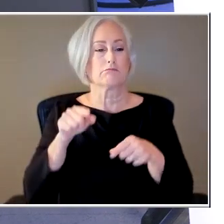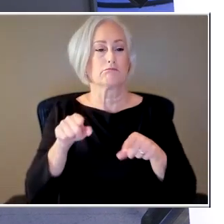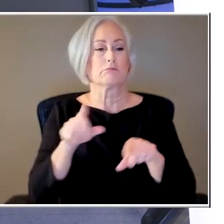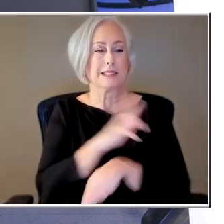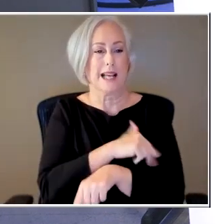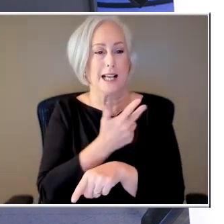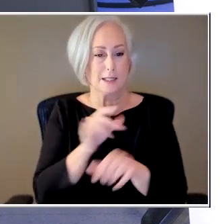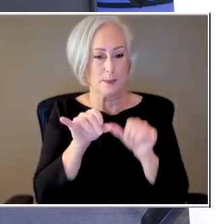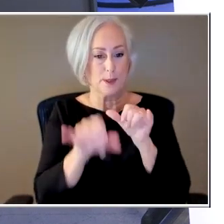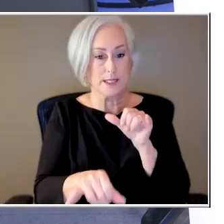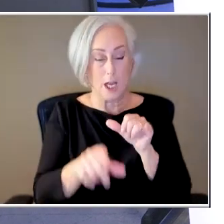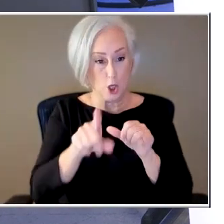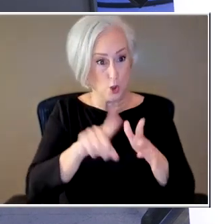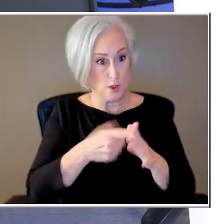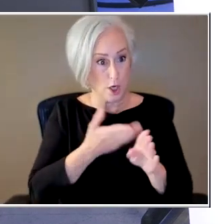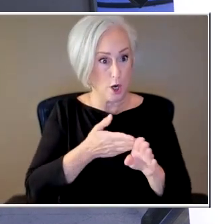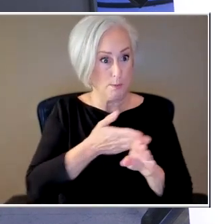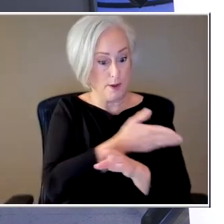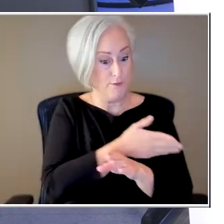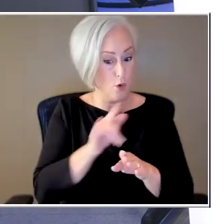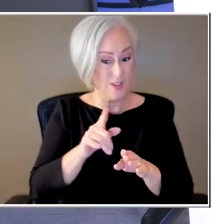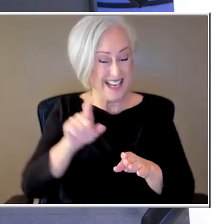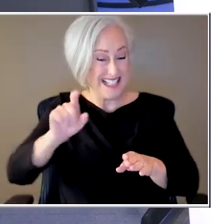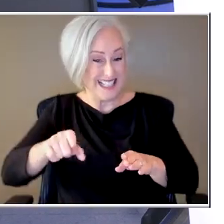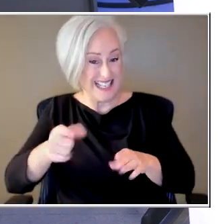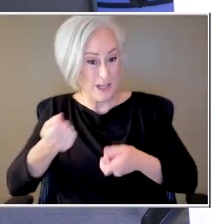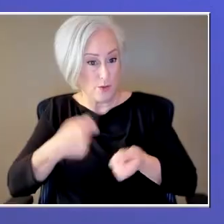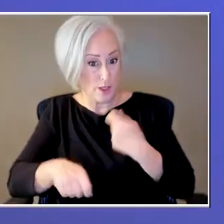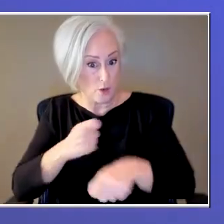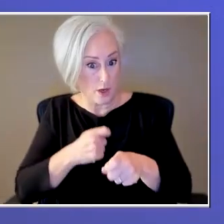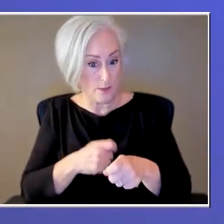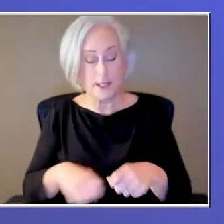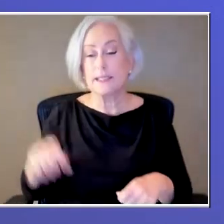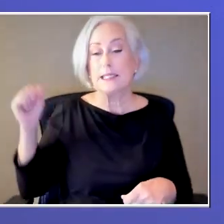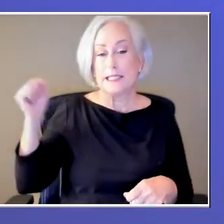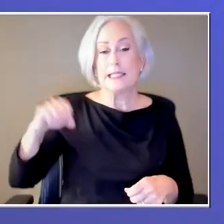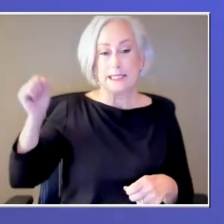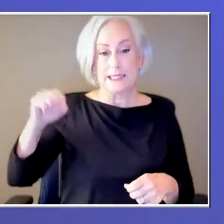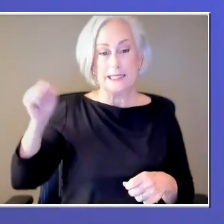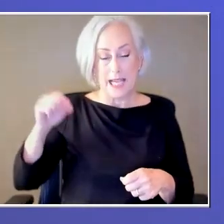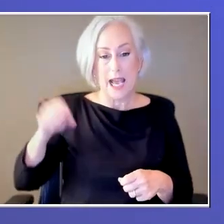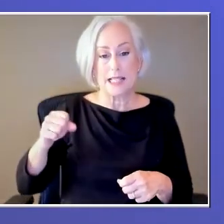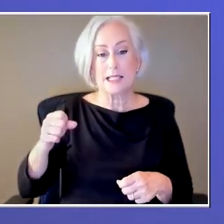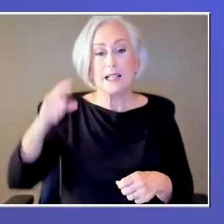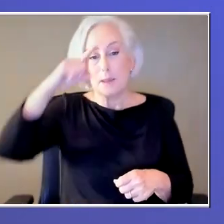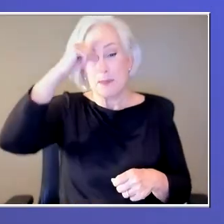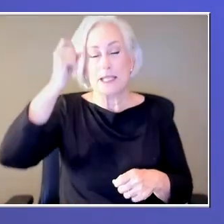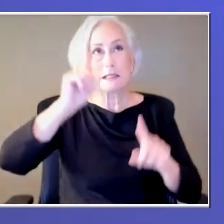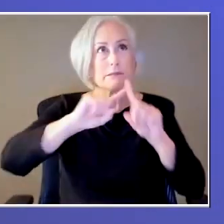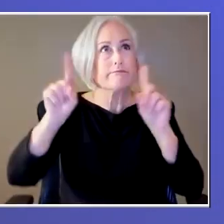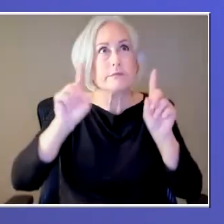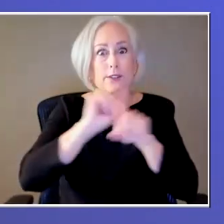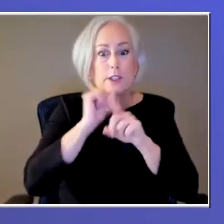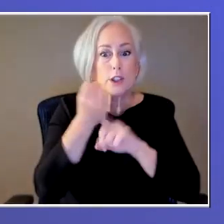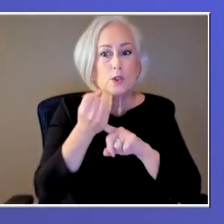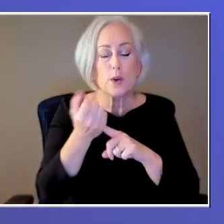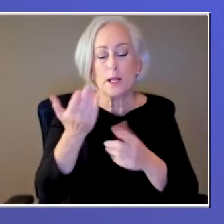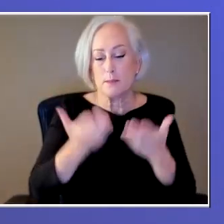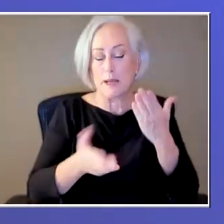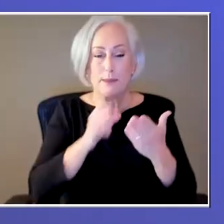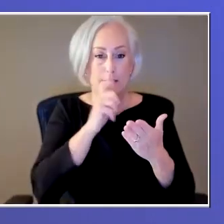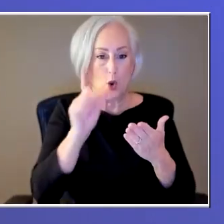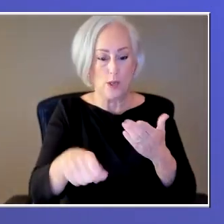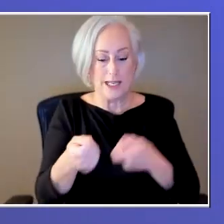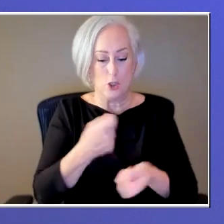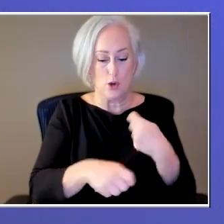they will need one or not? You're always planning ahead? Yes, because there may be different situations where they don't need a transplant up front,